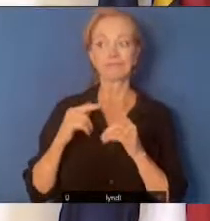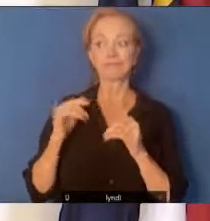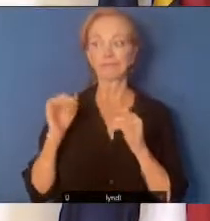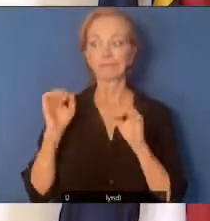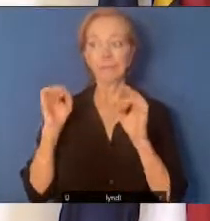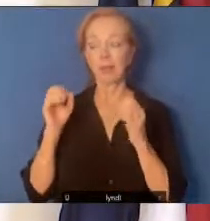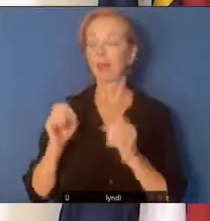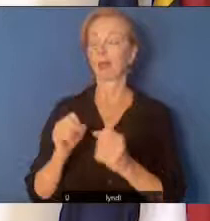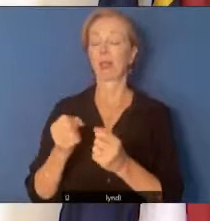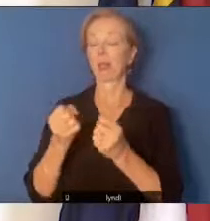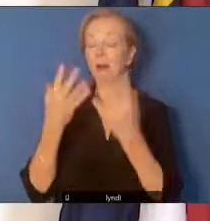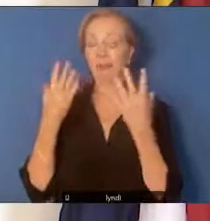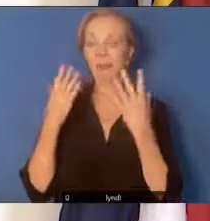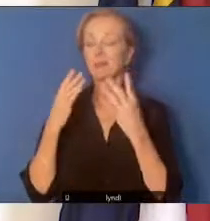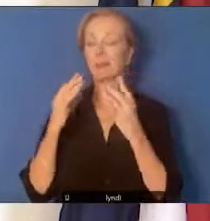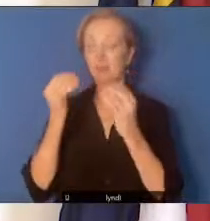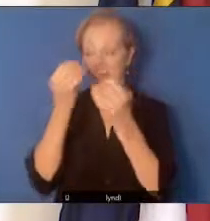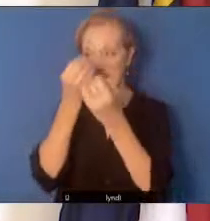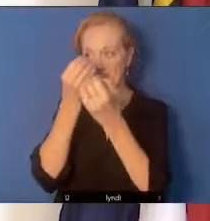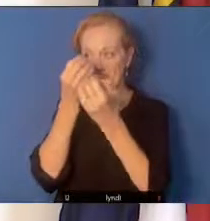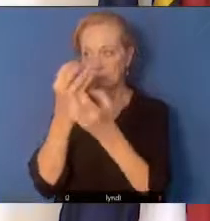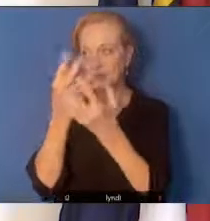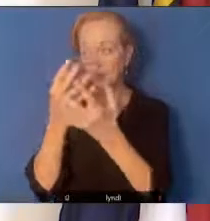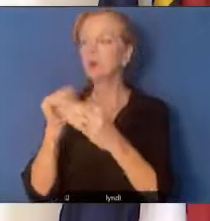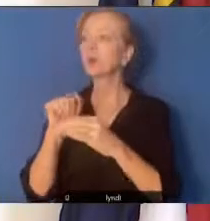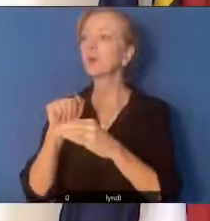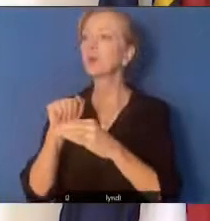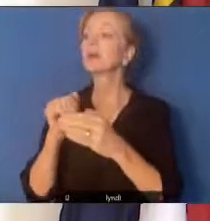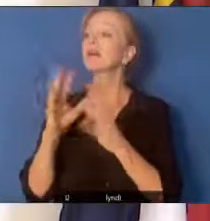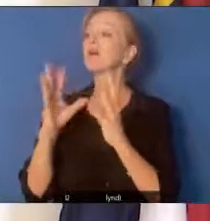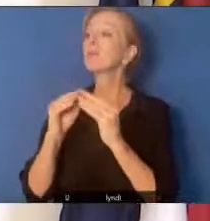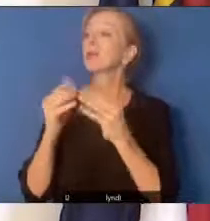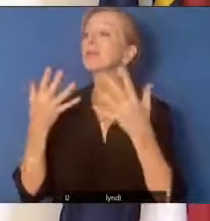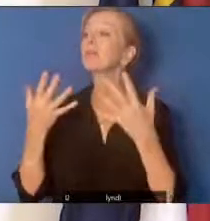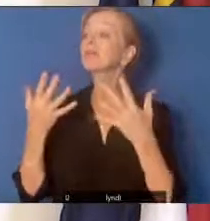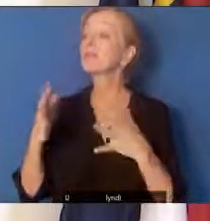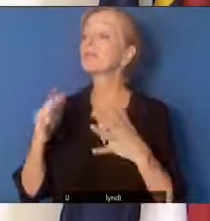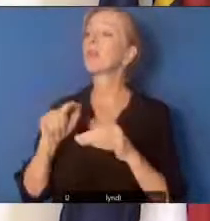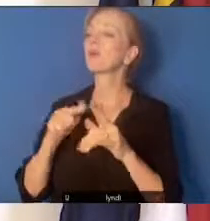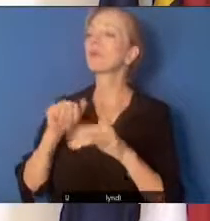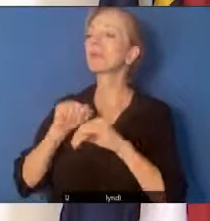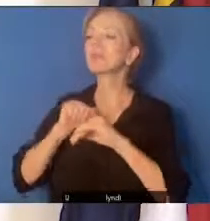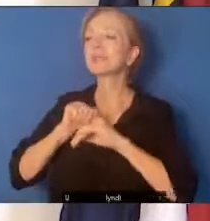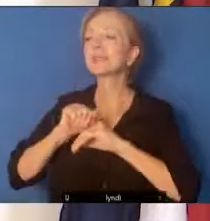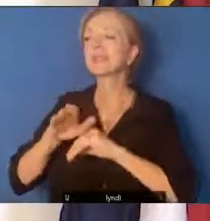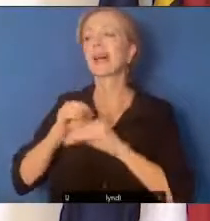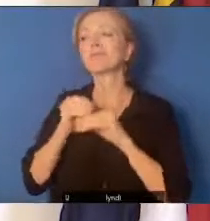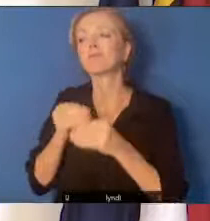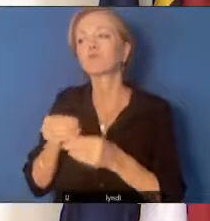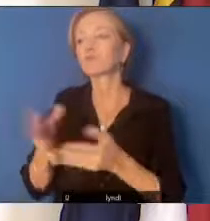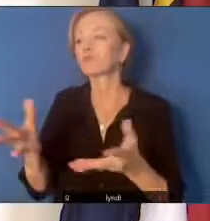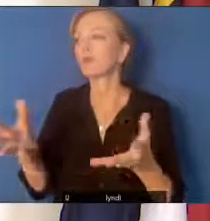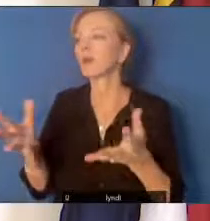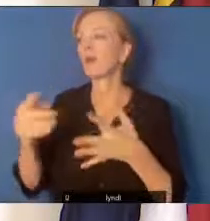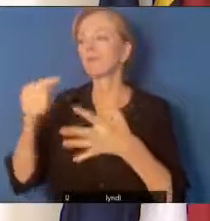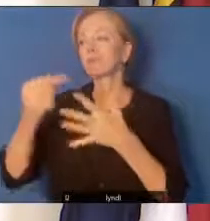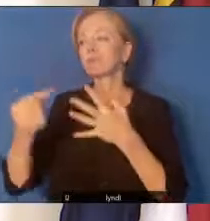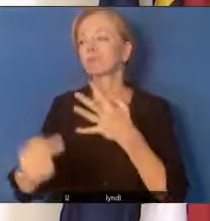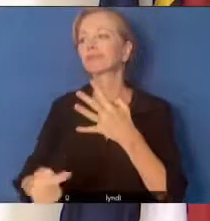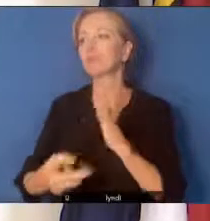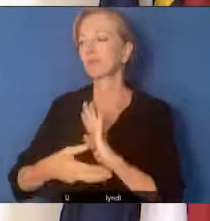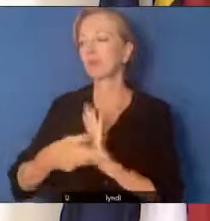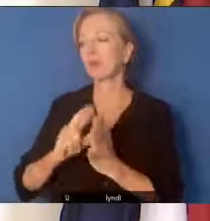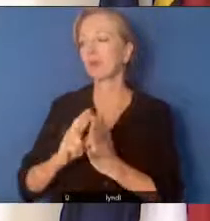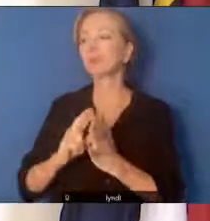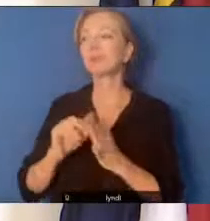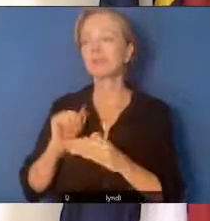post-press conference release to you that will have all those complaint numbers and the details that Lieutenant Brown went over. So be on the lookout for that